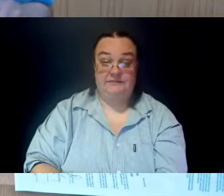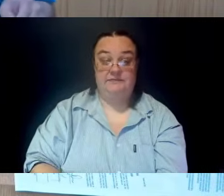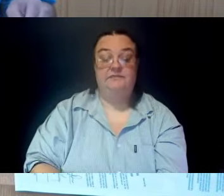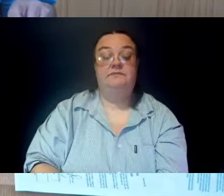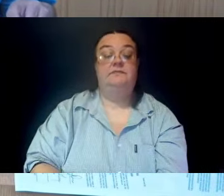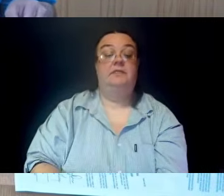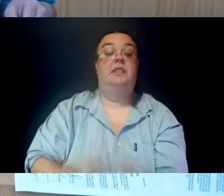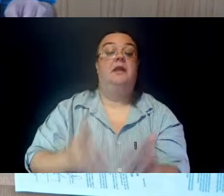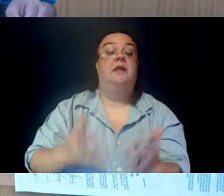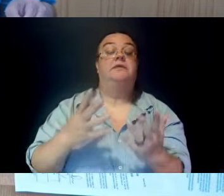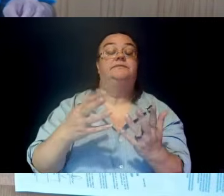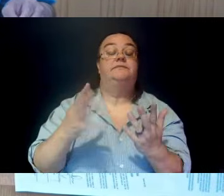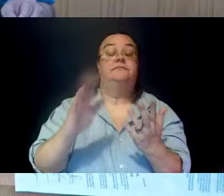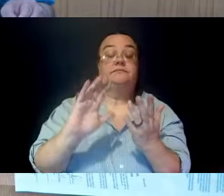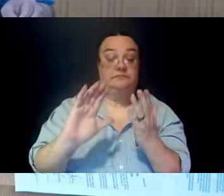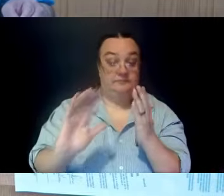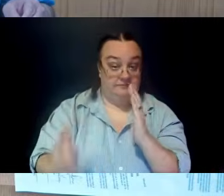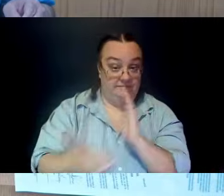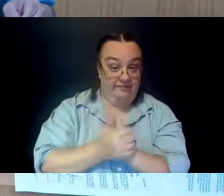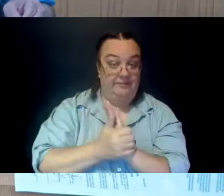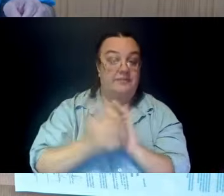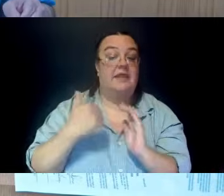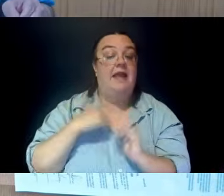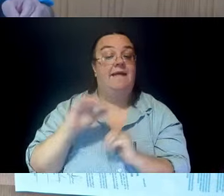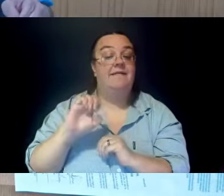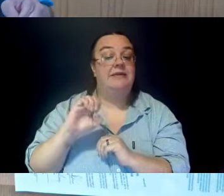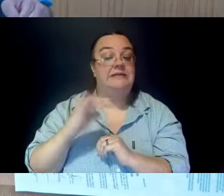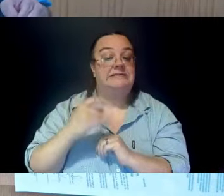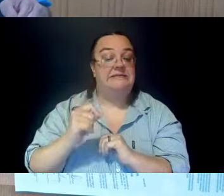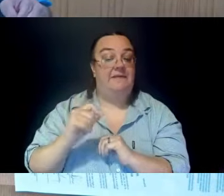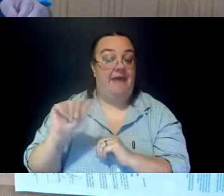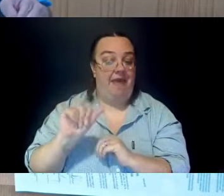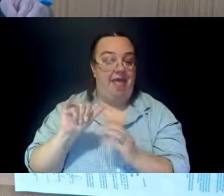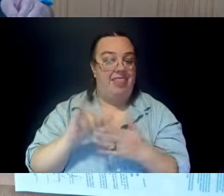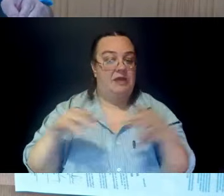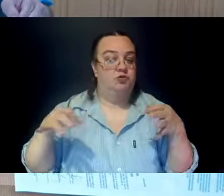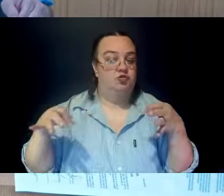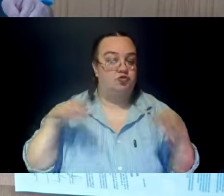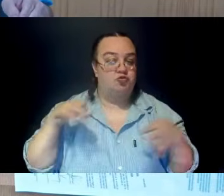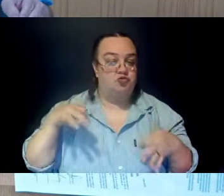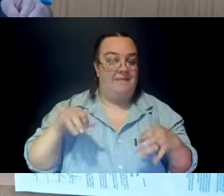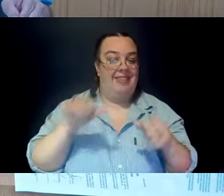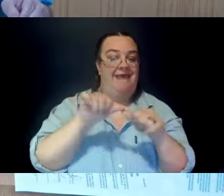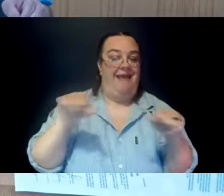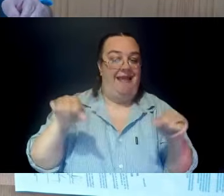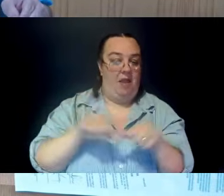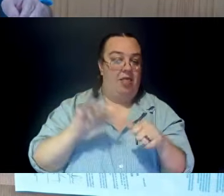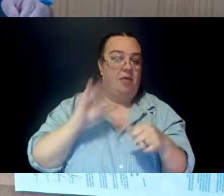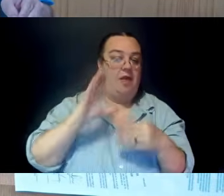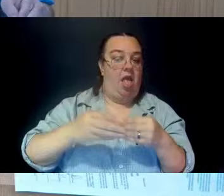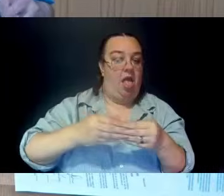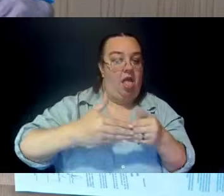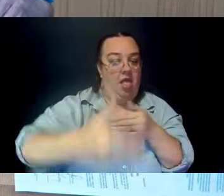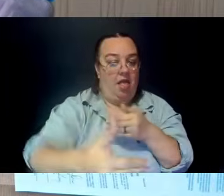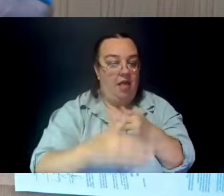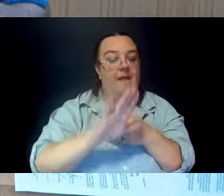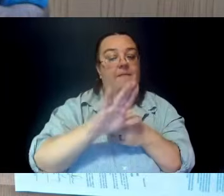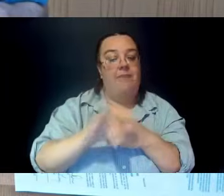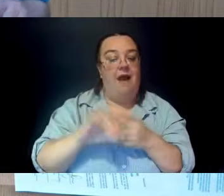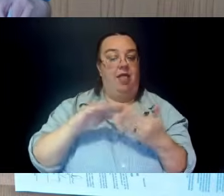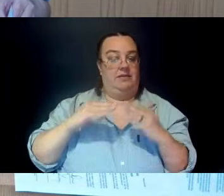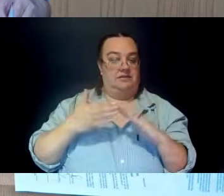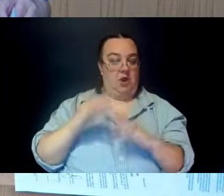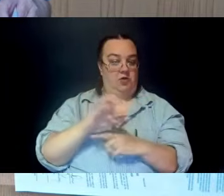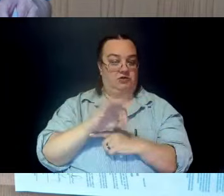And attached is Exhibit A, which is a description of the area to be annexed by the Town of Cheverly, and